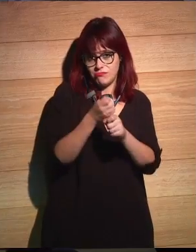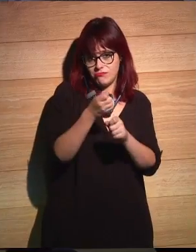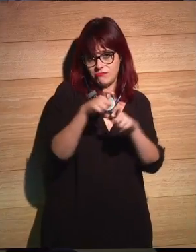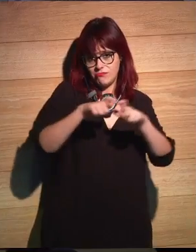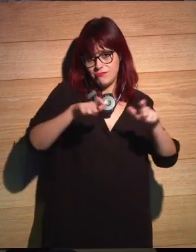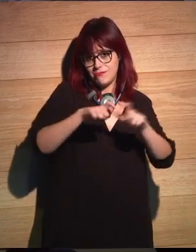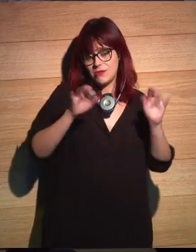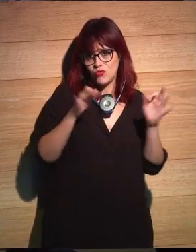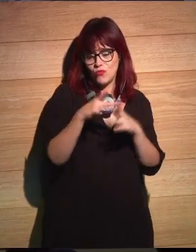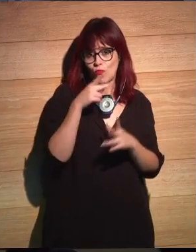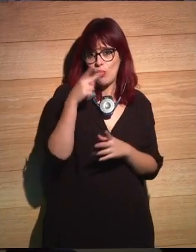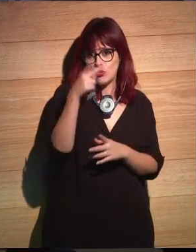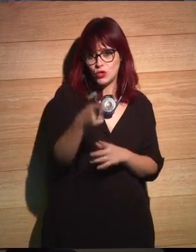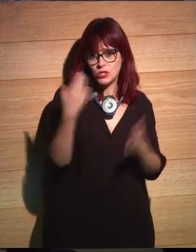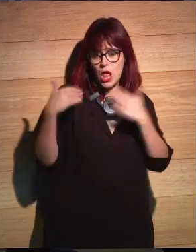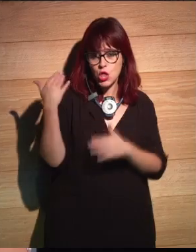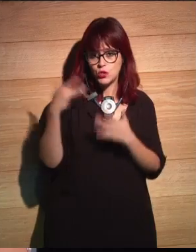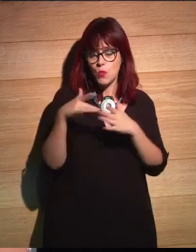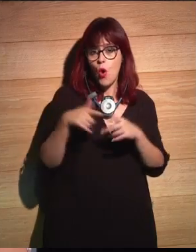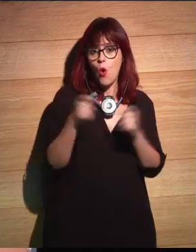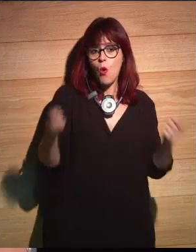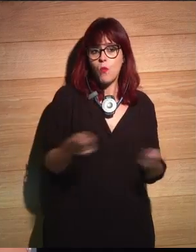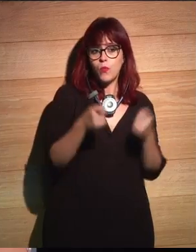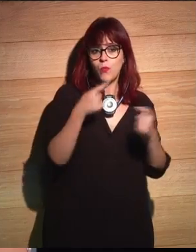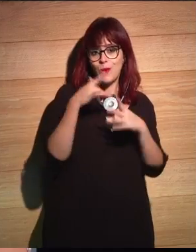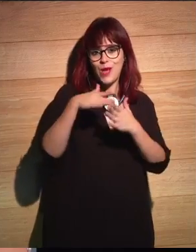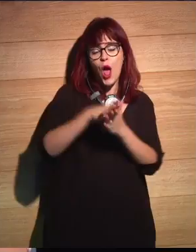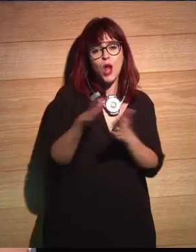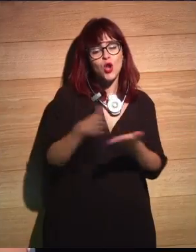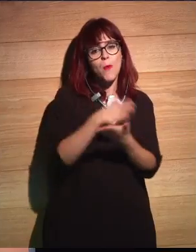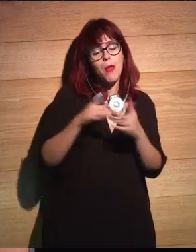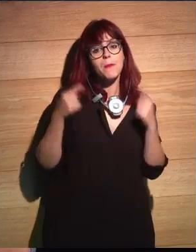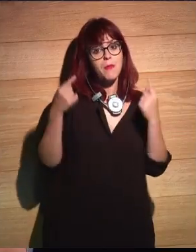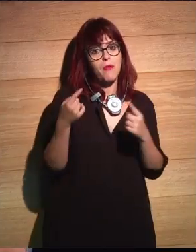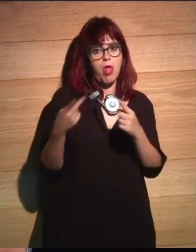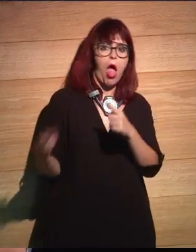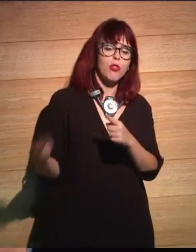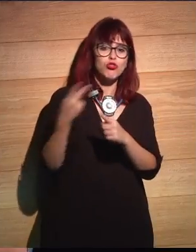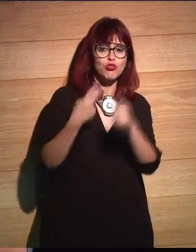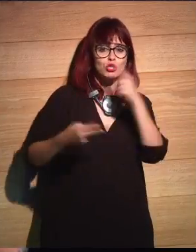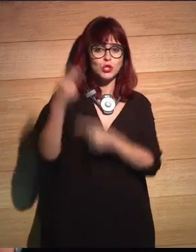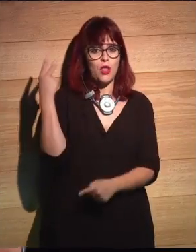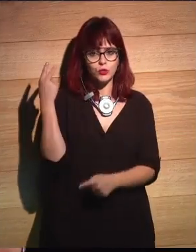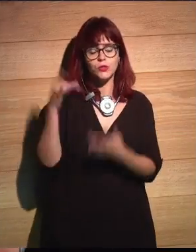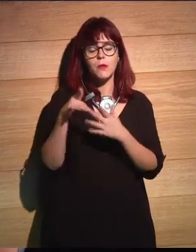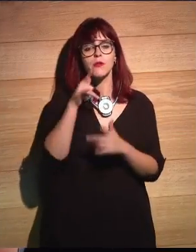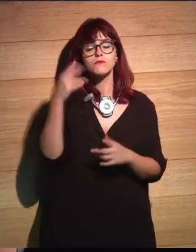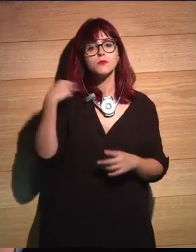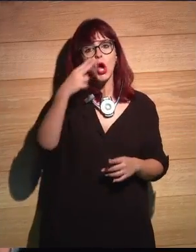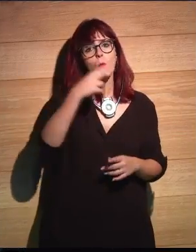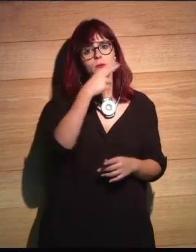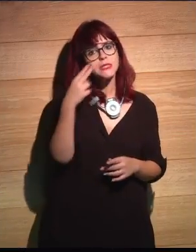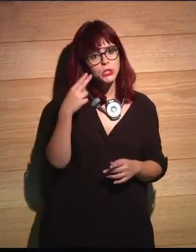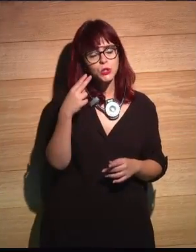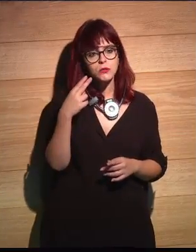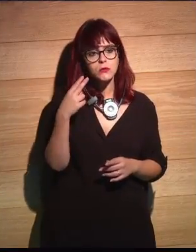before my first novel was published, and they feel very committed to working with